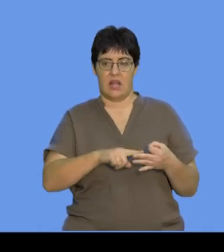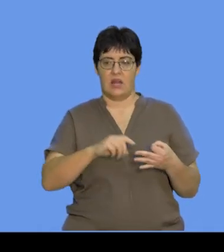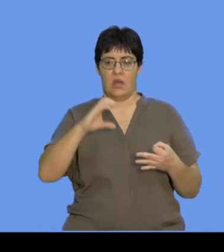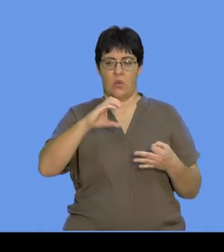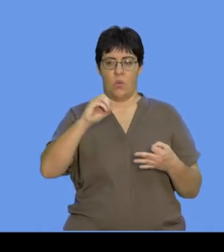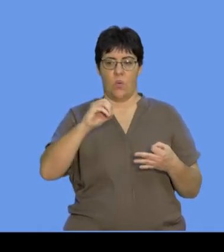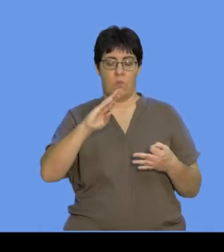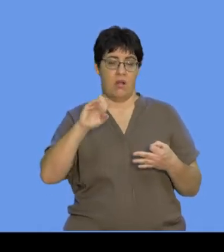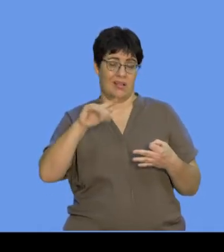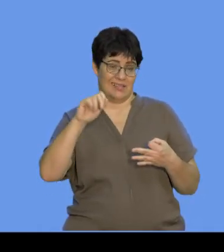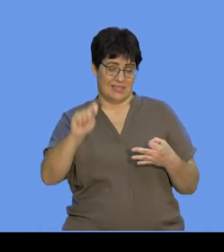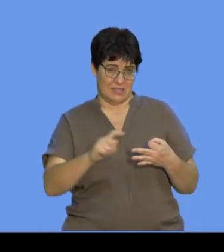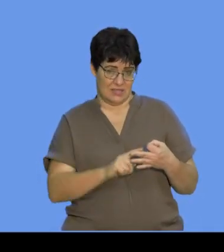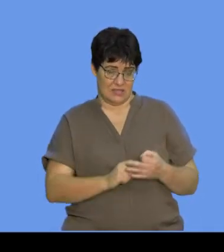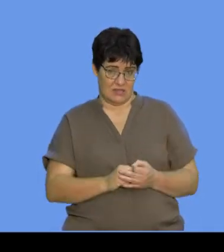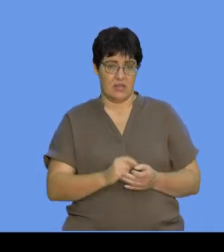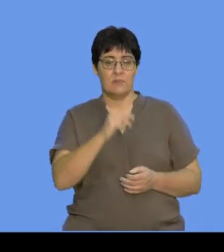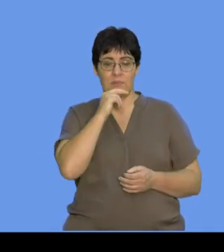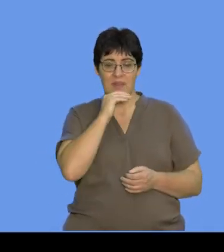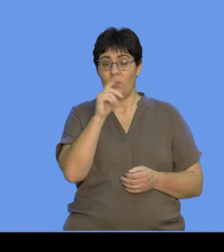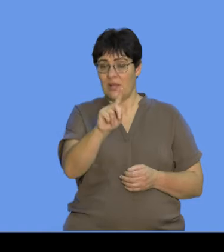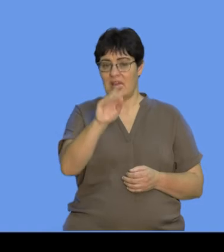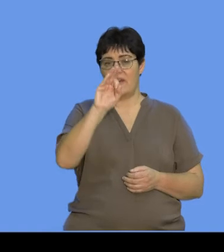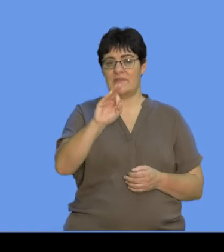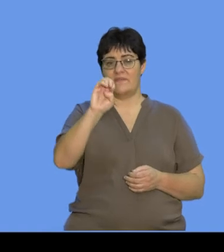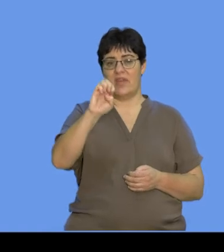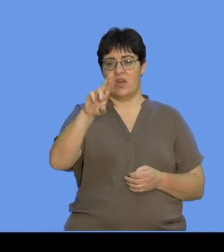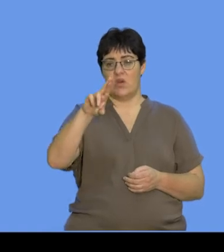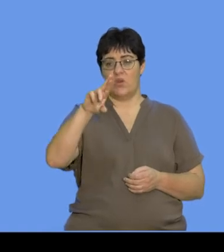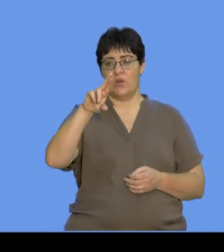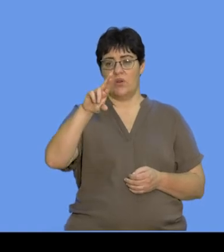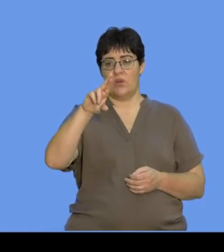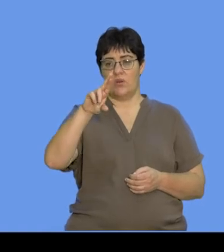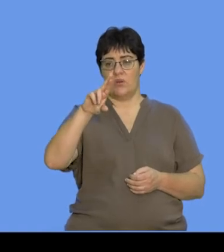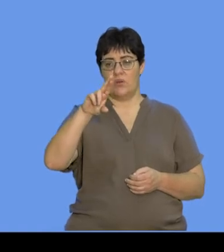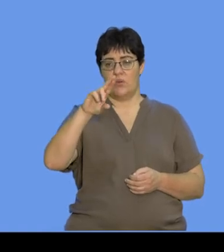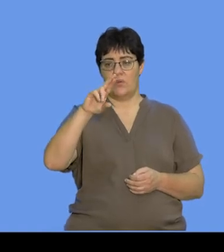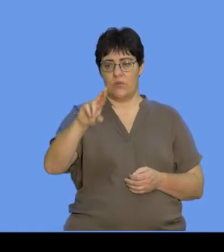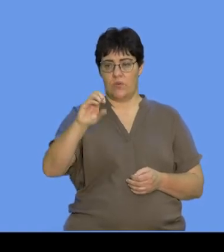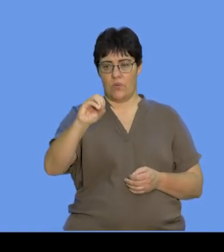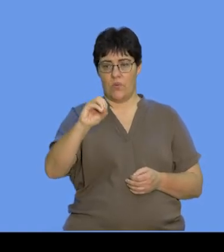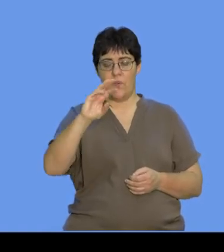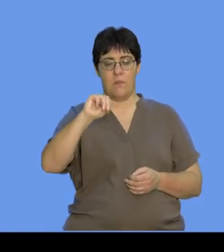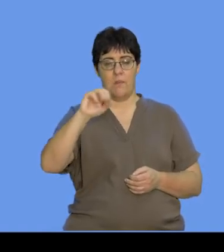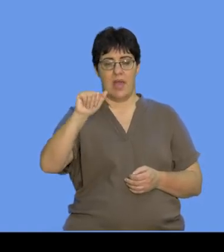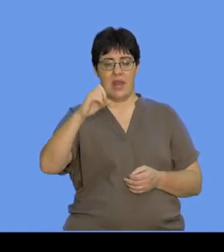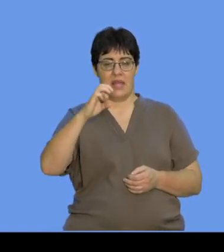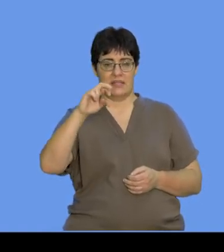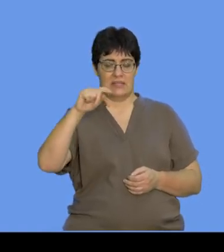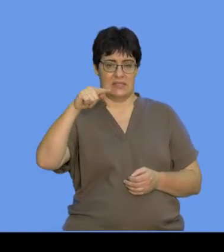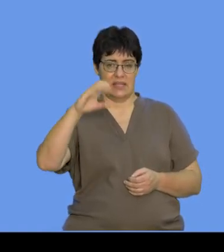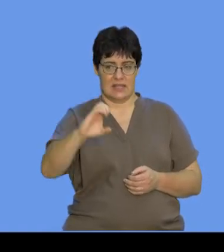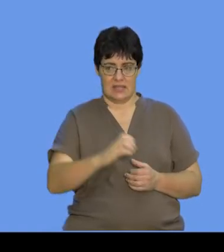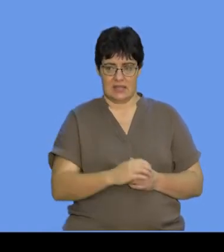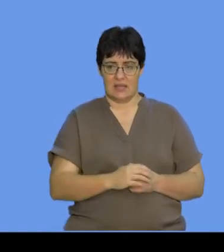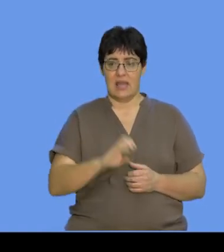we call them the ferromagnetic elements, right? So that's the description. Yes, they are